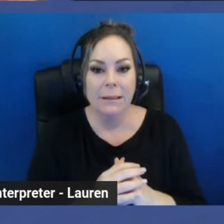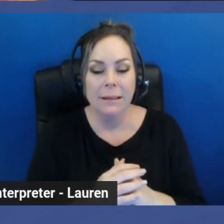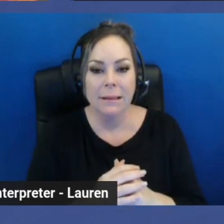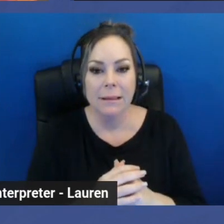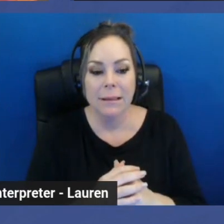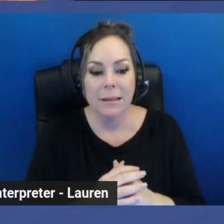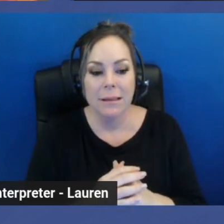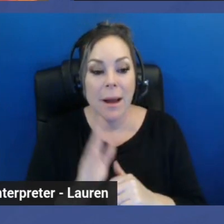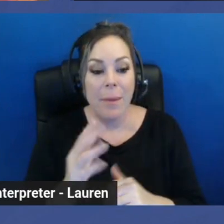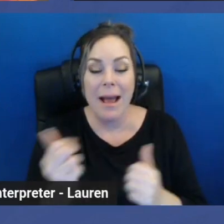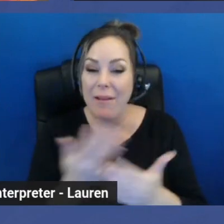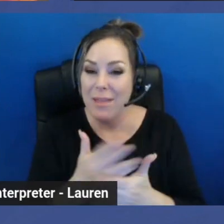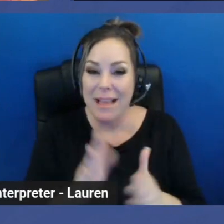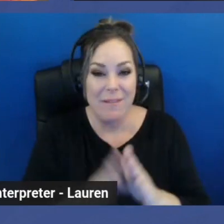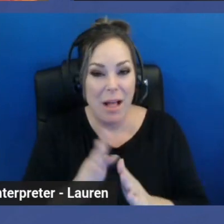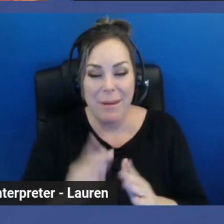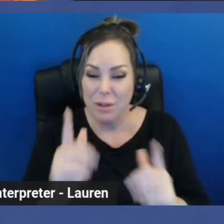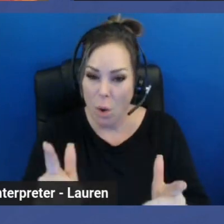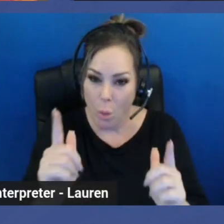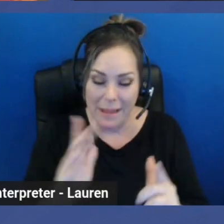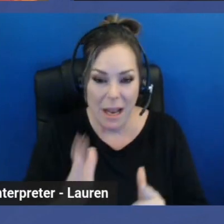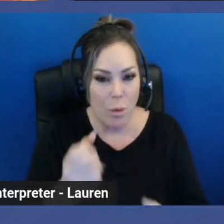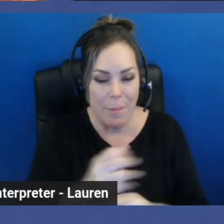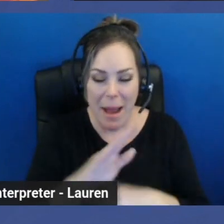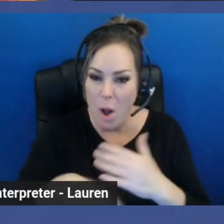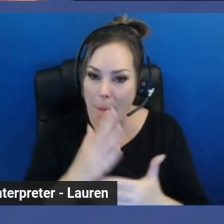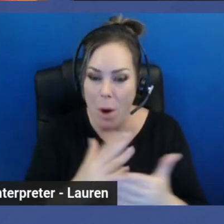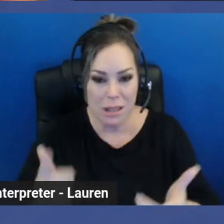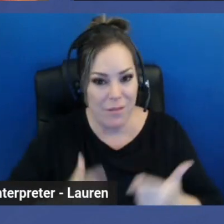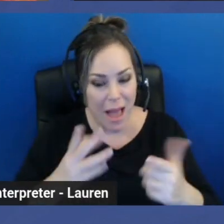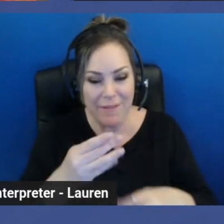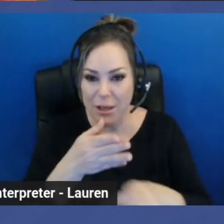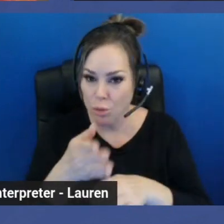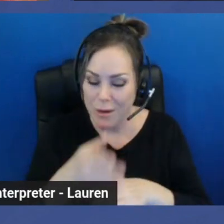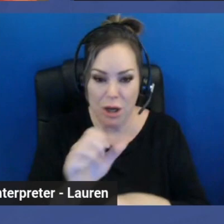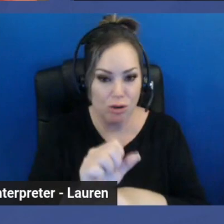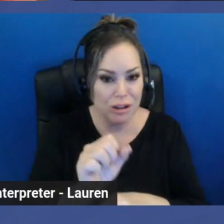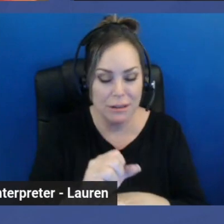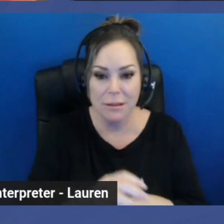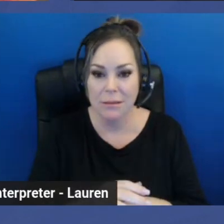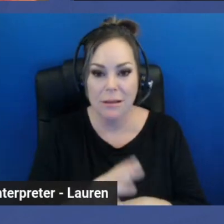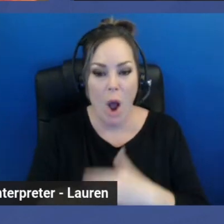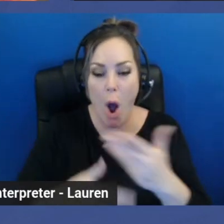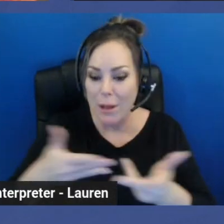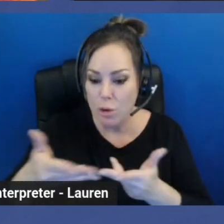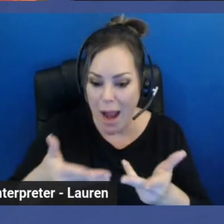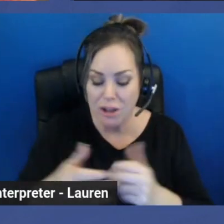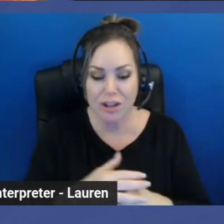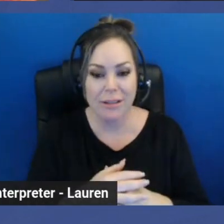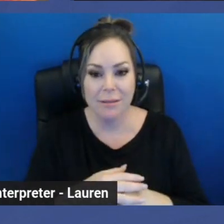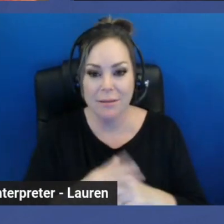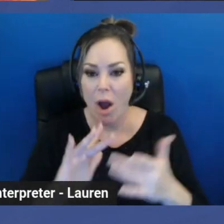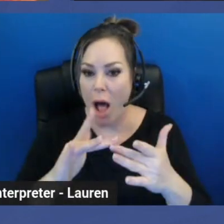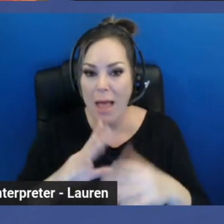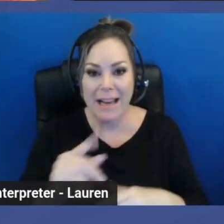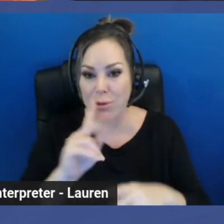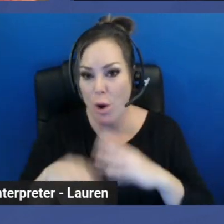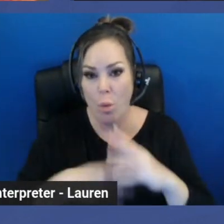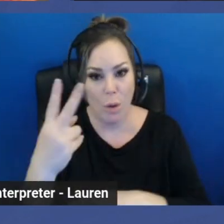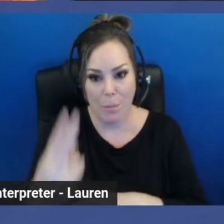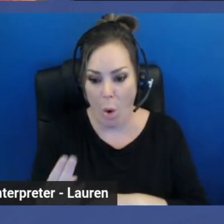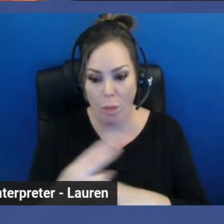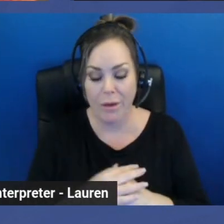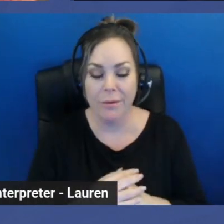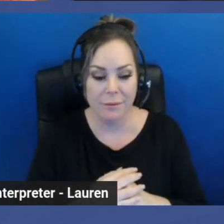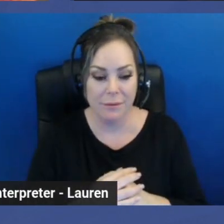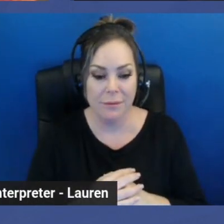impact all aspects of our life, all careers, all interactions, and online and in the real world. But